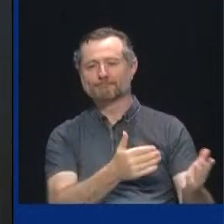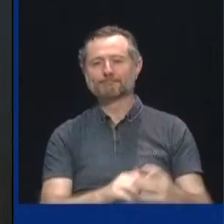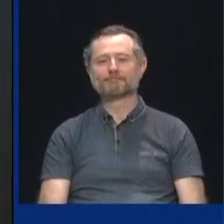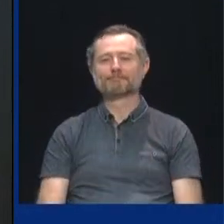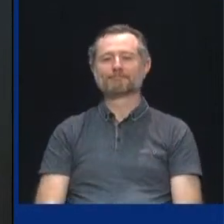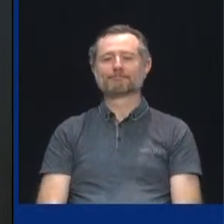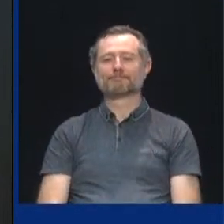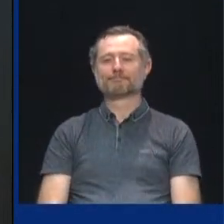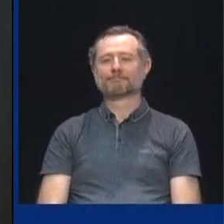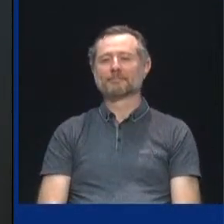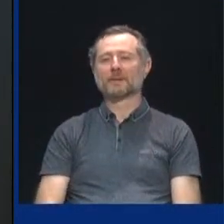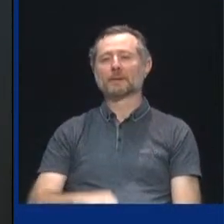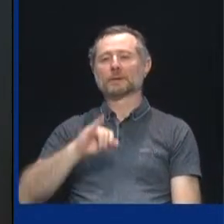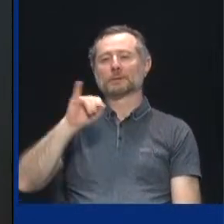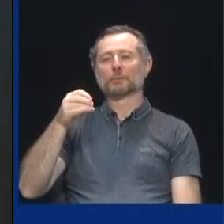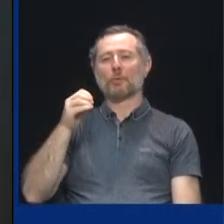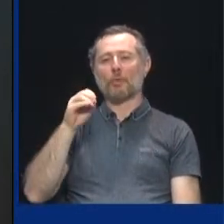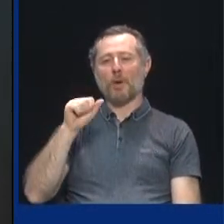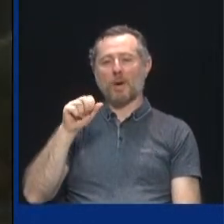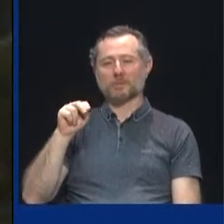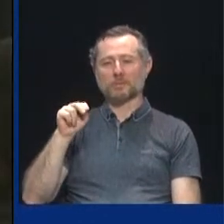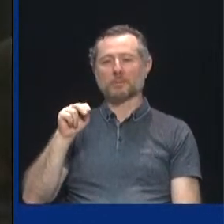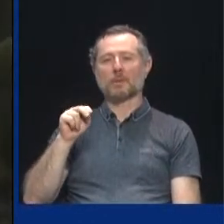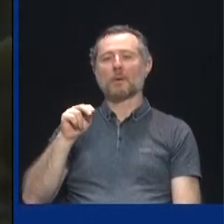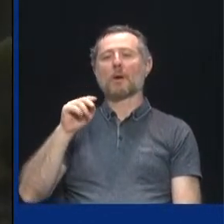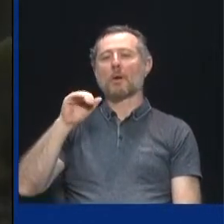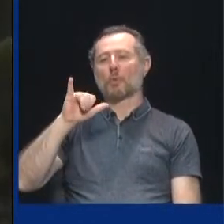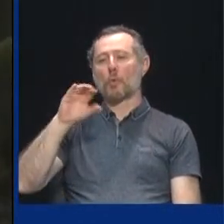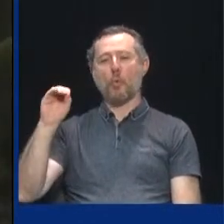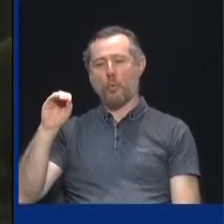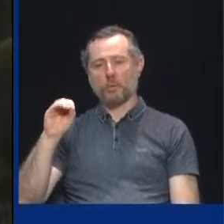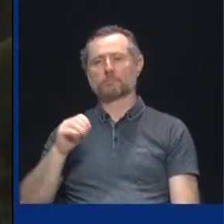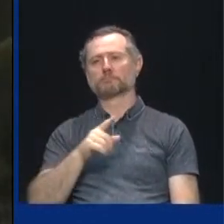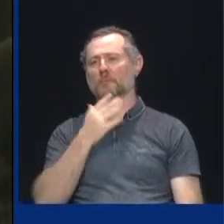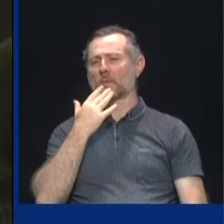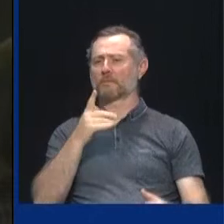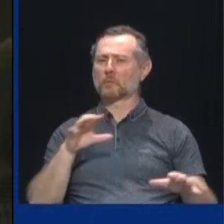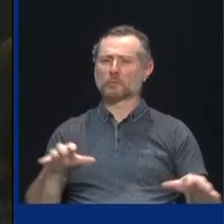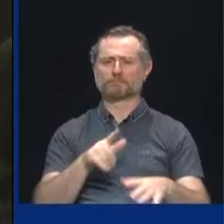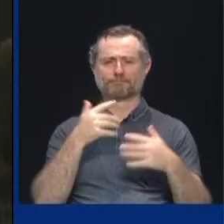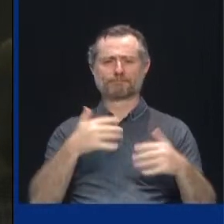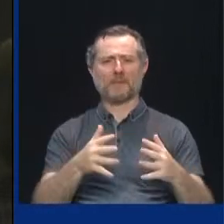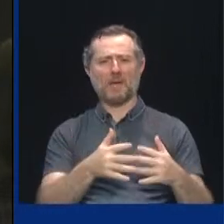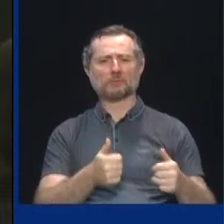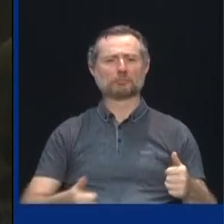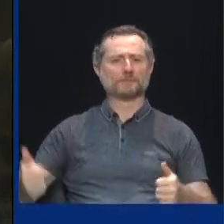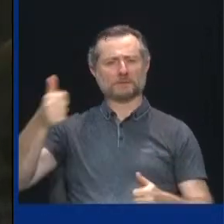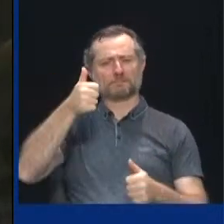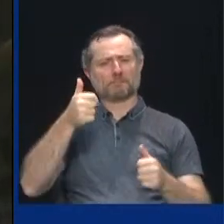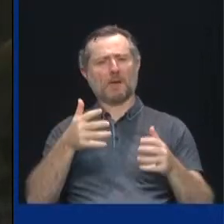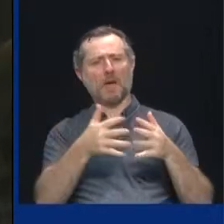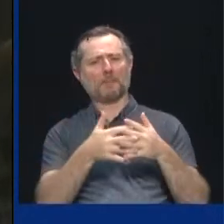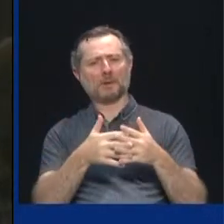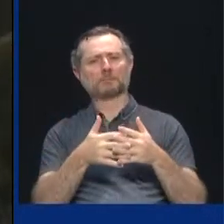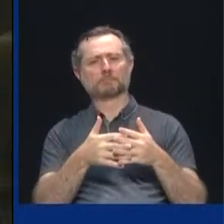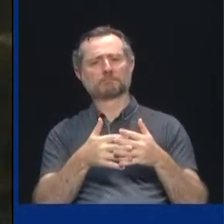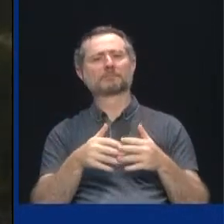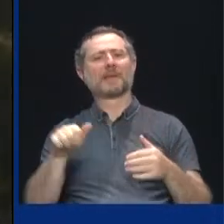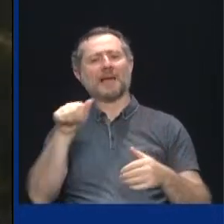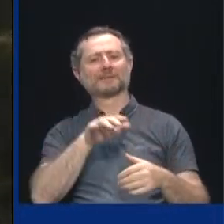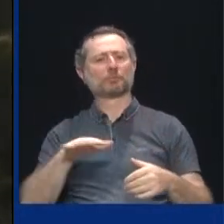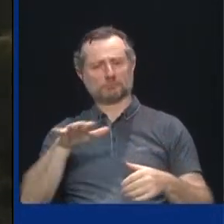And Joanne, thank you so much for everything you've done. She's the executive director of the Asian Society, so thank you very